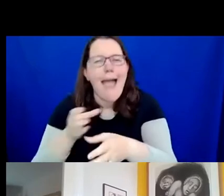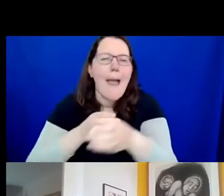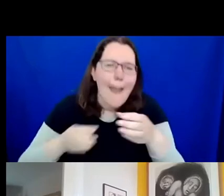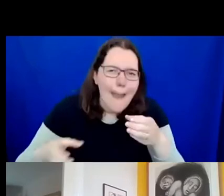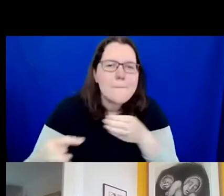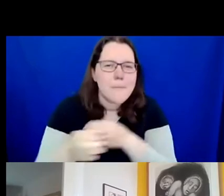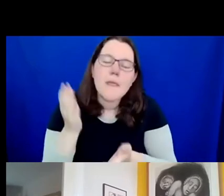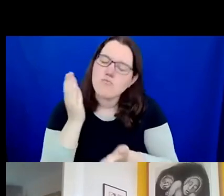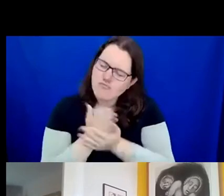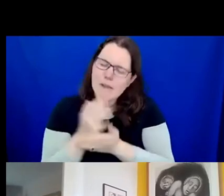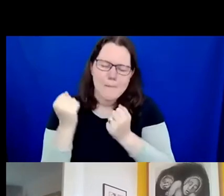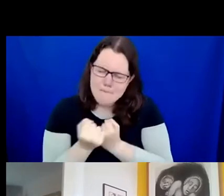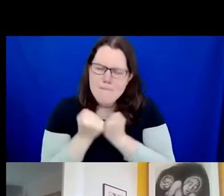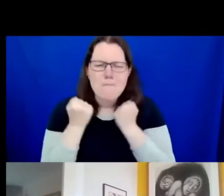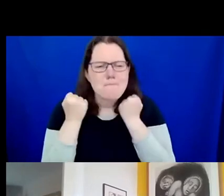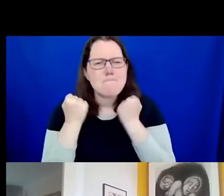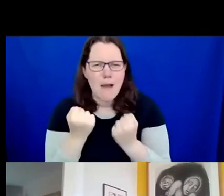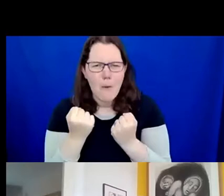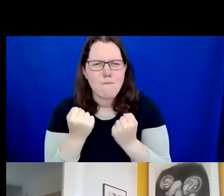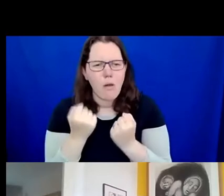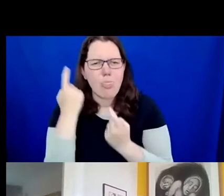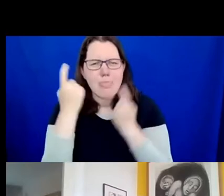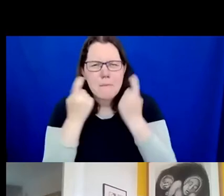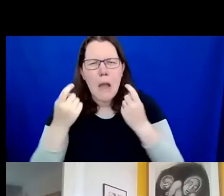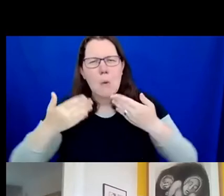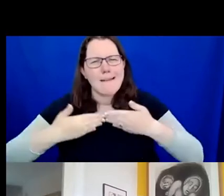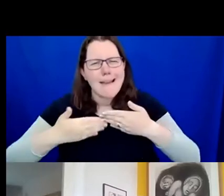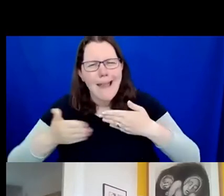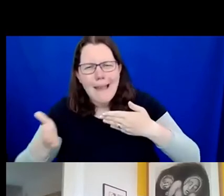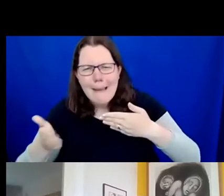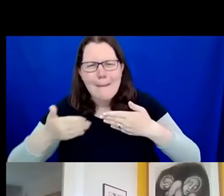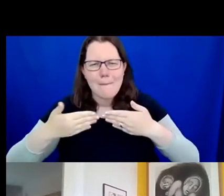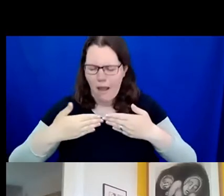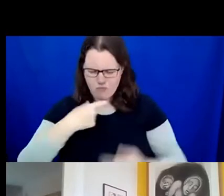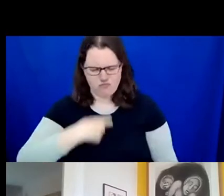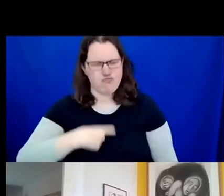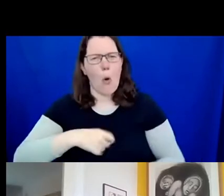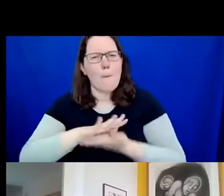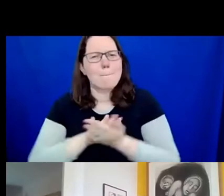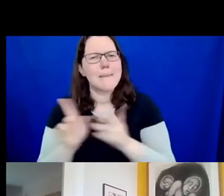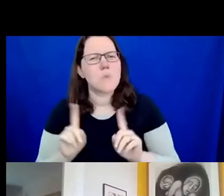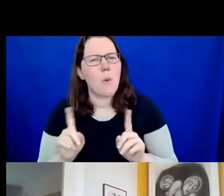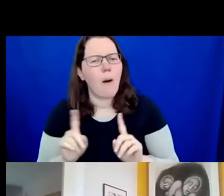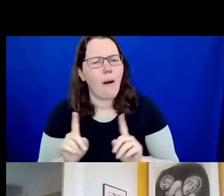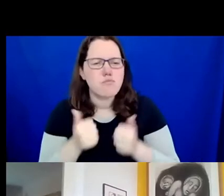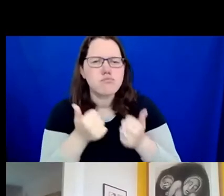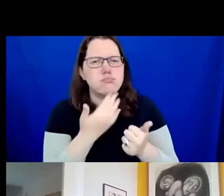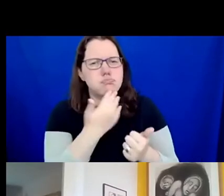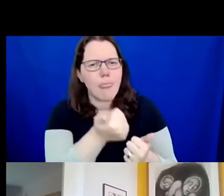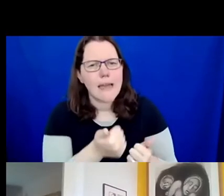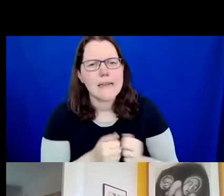really powerful start about the role of the gatekeepers. Thank you. So next up, we